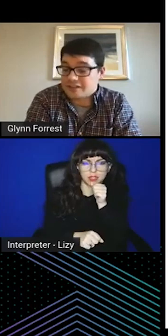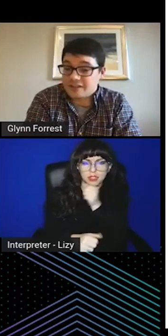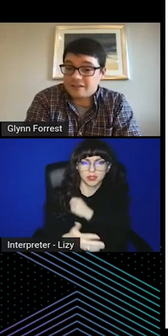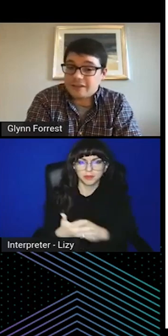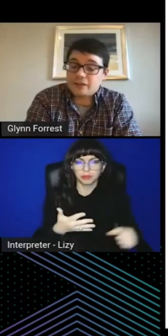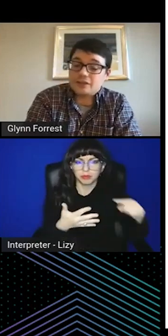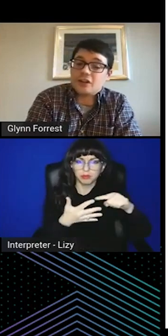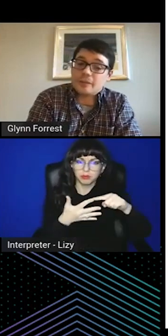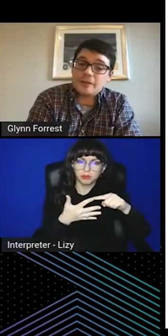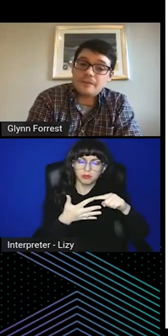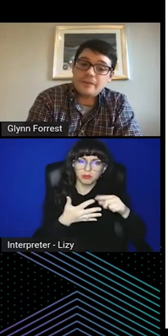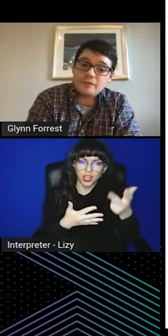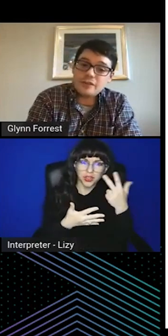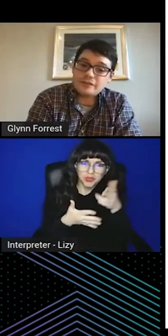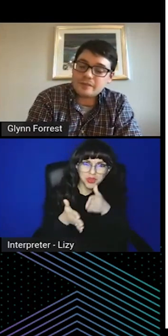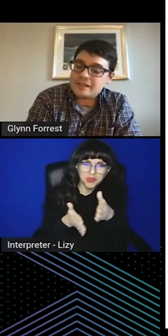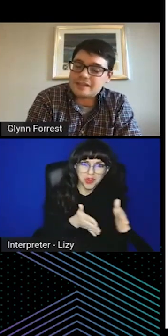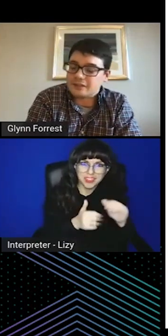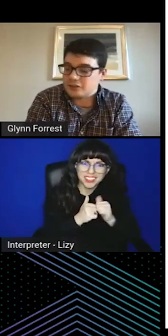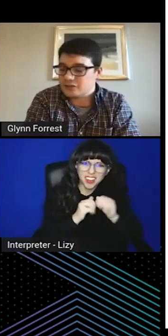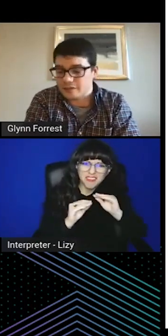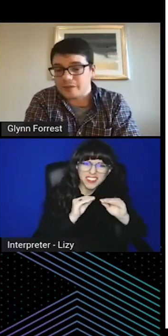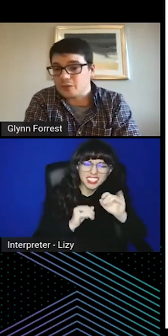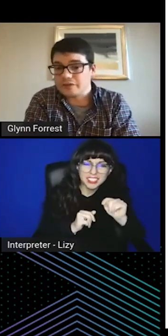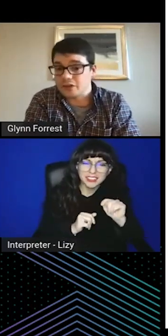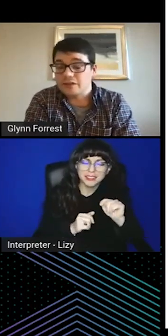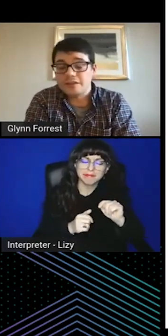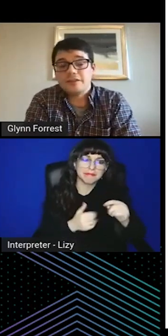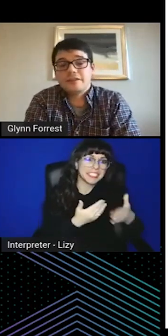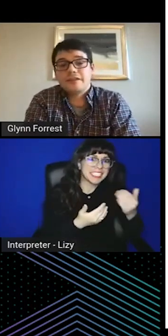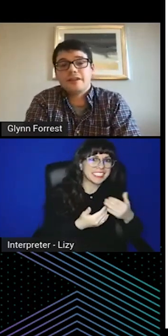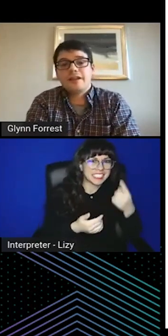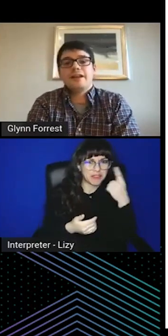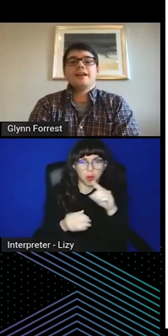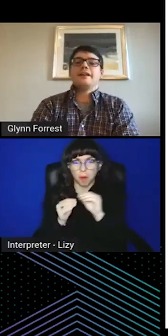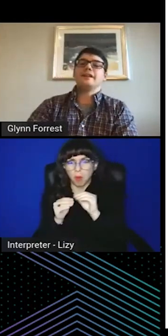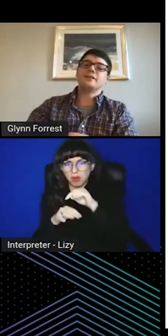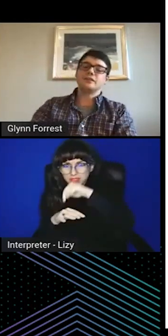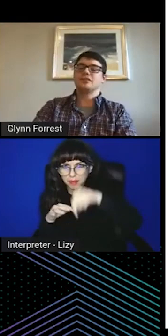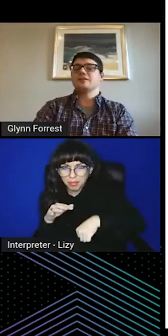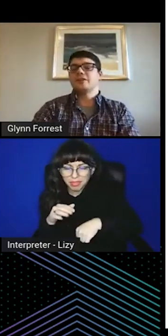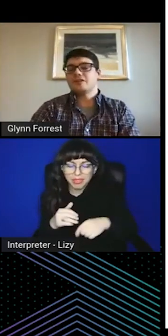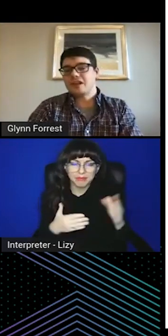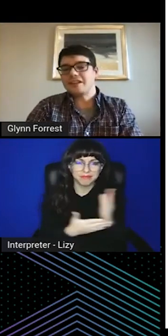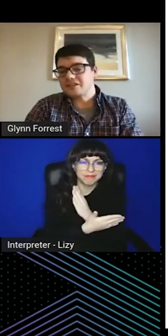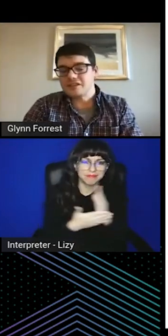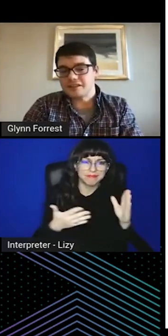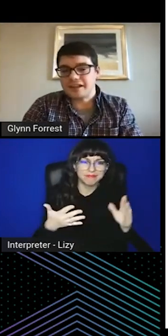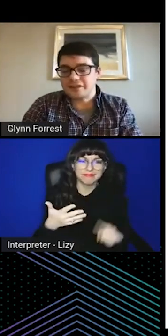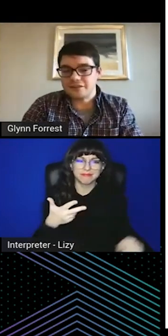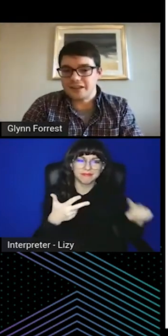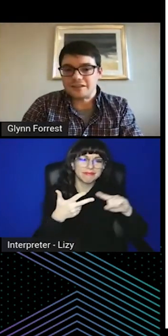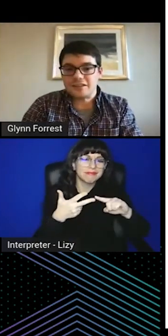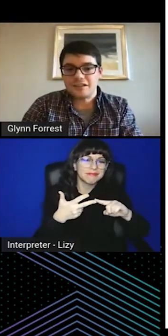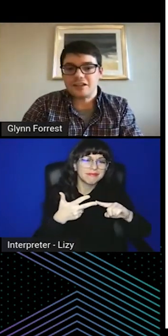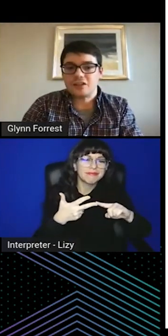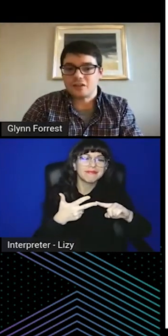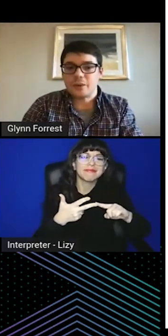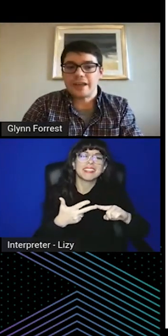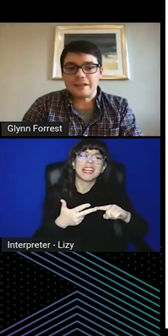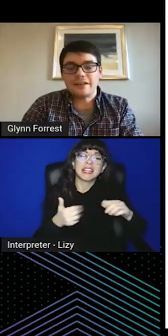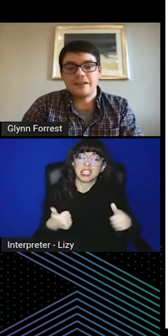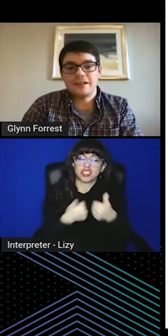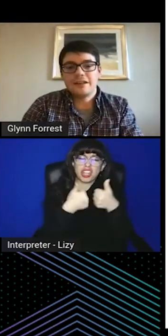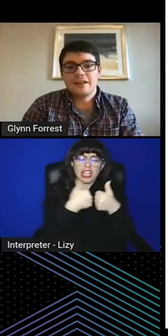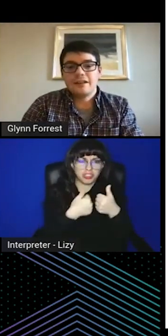to fix it that I'm going to talk about, ranging from easy to a bit more involved. And then I'm going to talk about the challenges that I've faced along